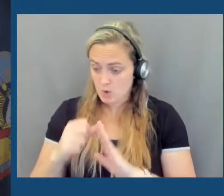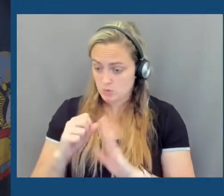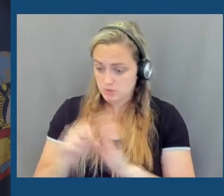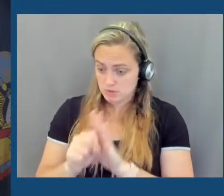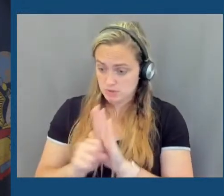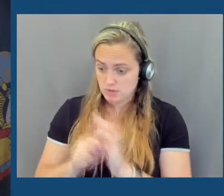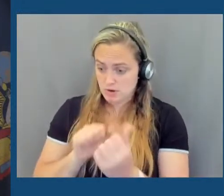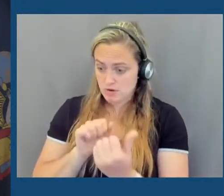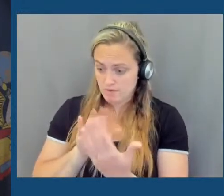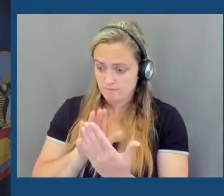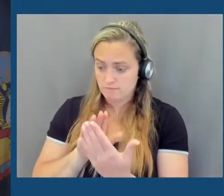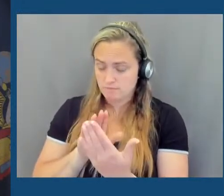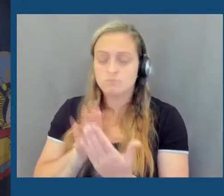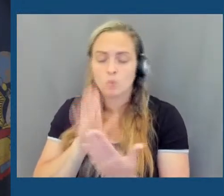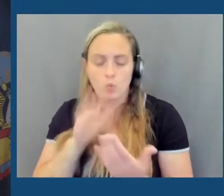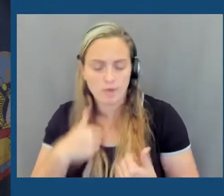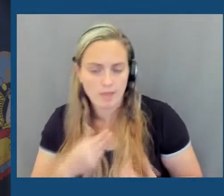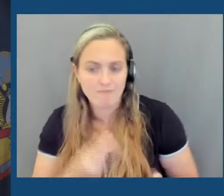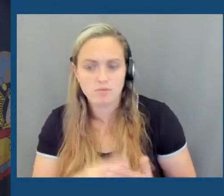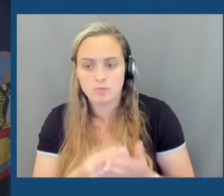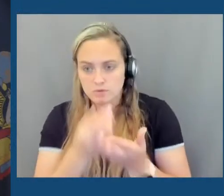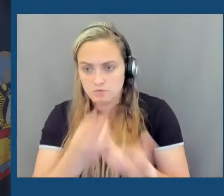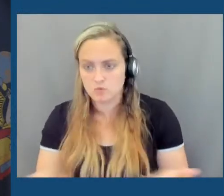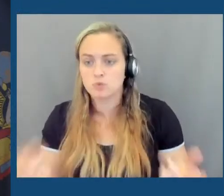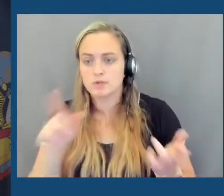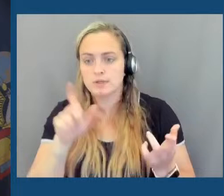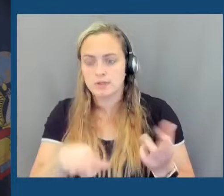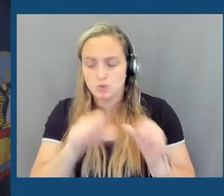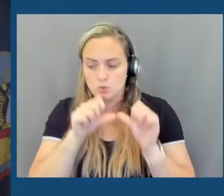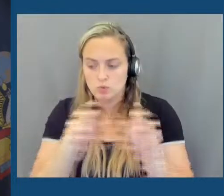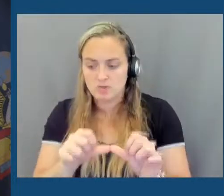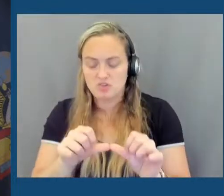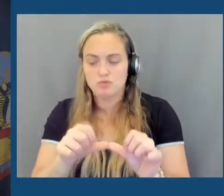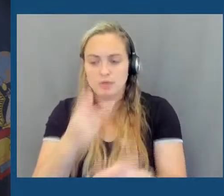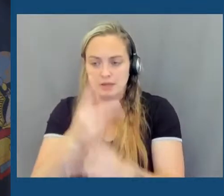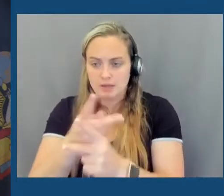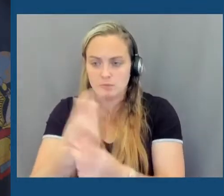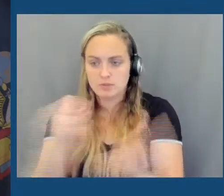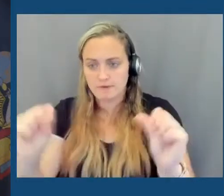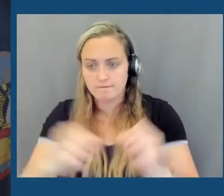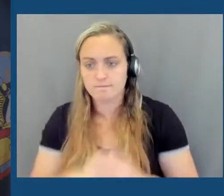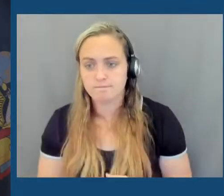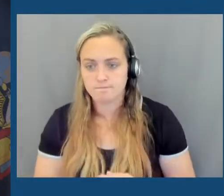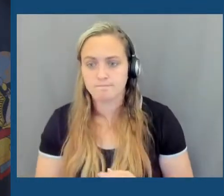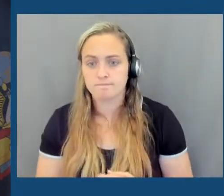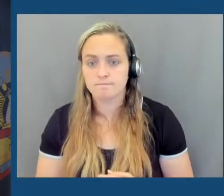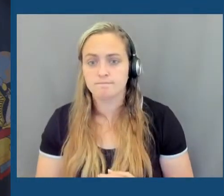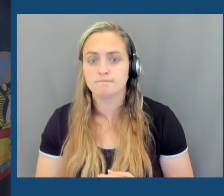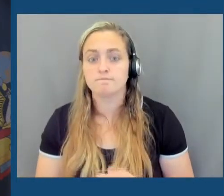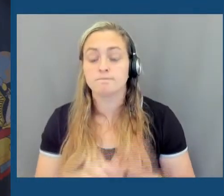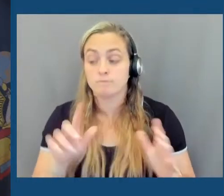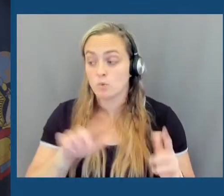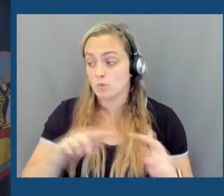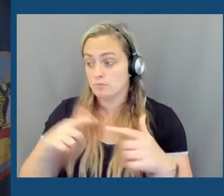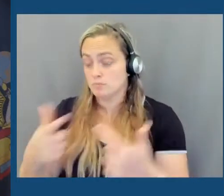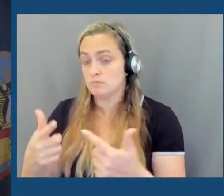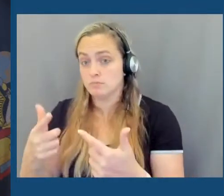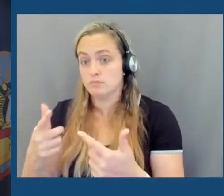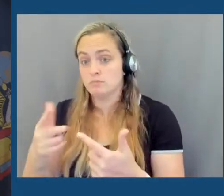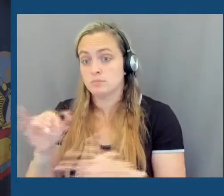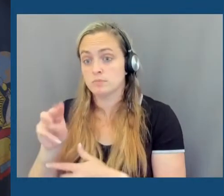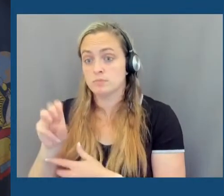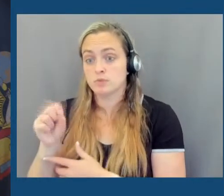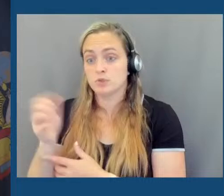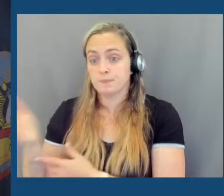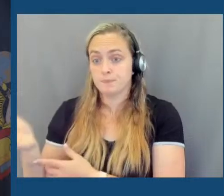will have the resources they need to keep your neighborhood safe. Now I'm going to turn it over to Superintendent James, who will talk